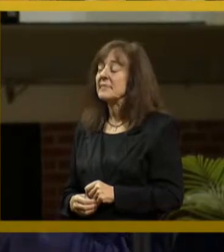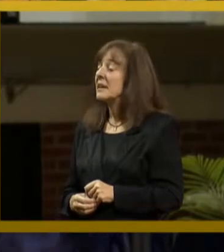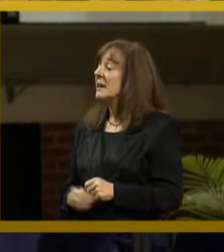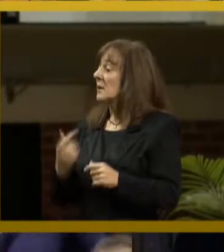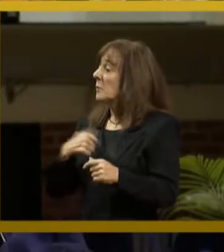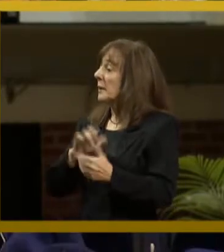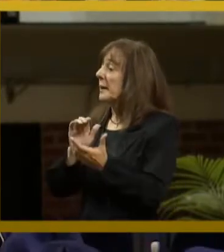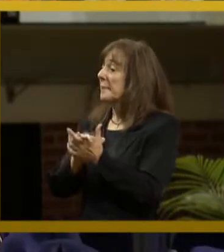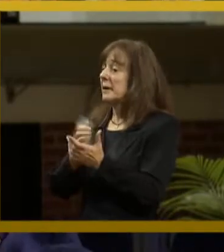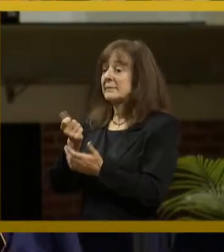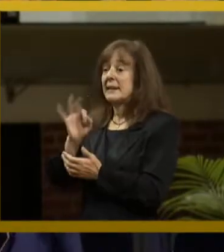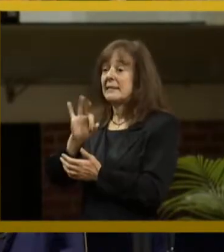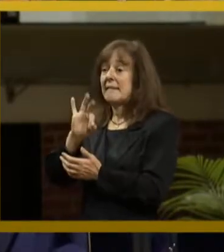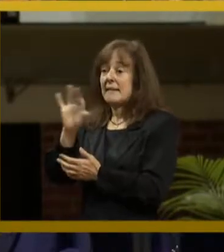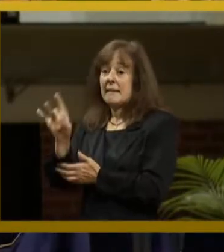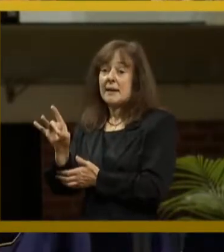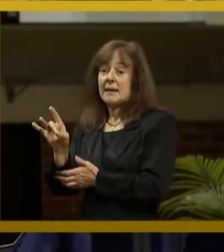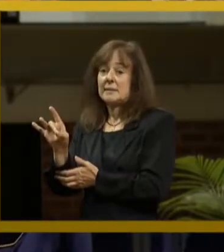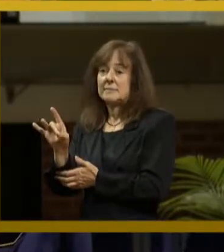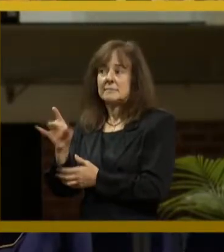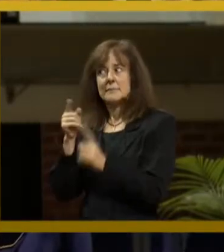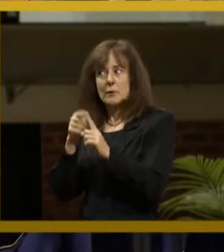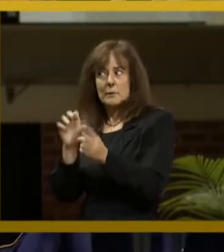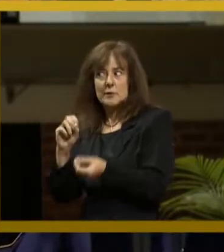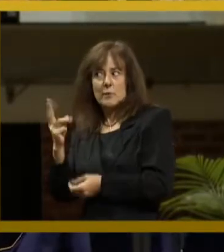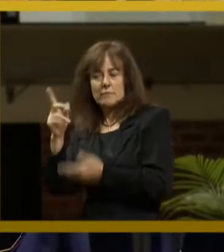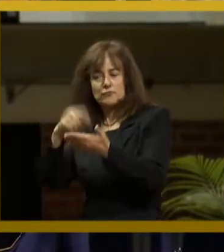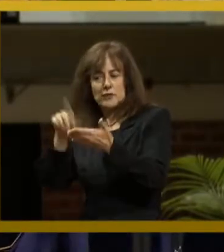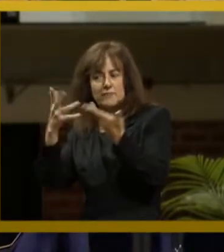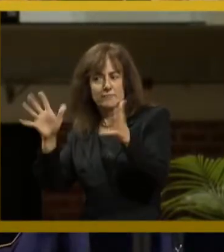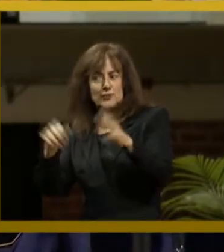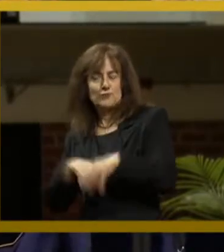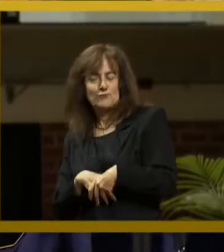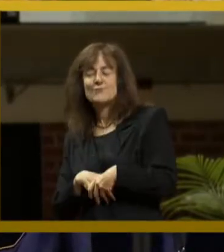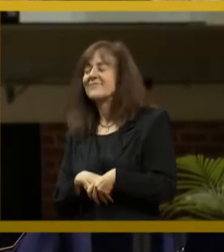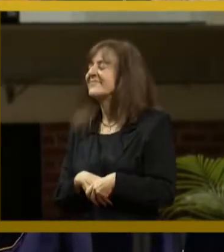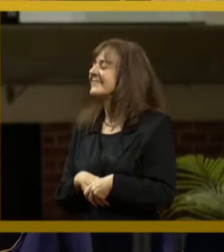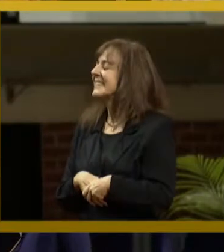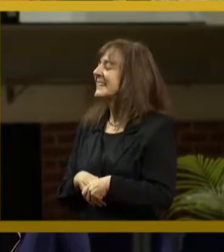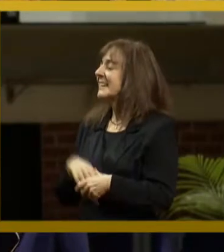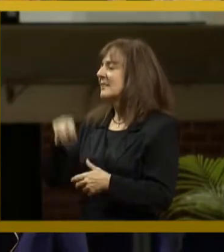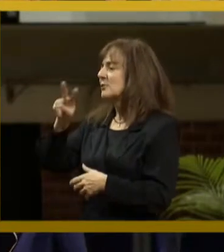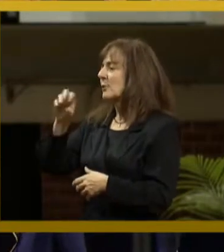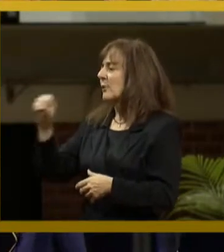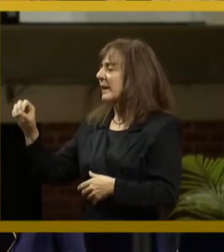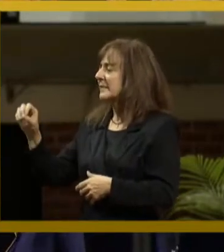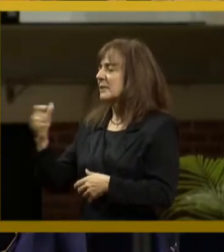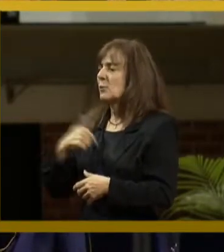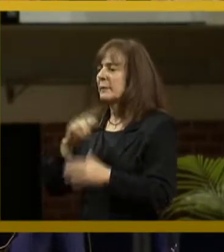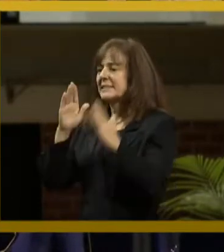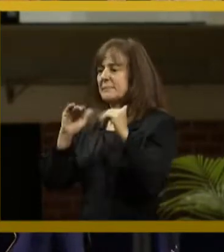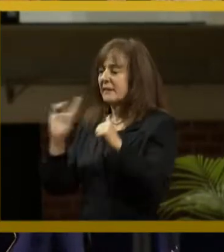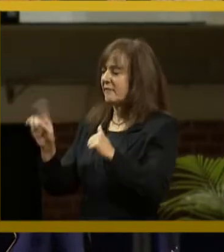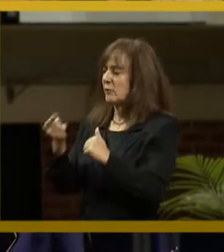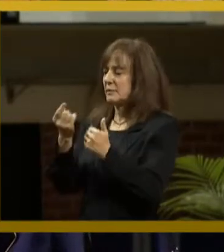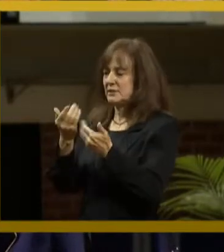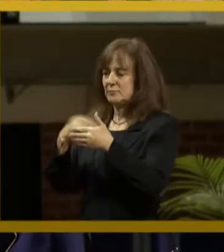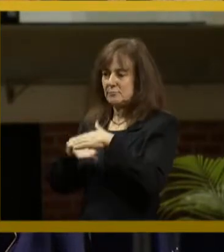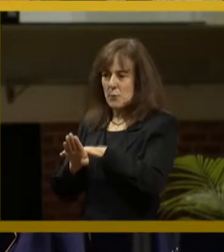We got married in 1998. Goal number 12, check. In 2000, we were expecting our first